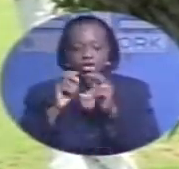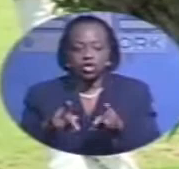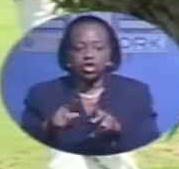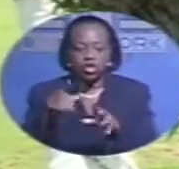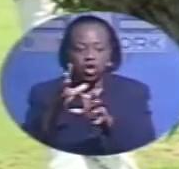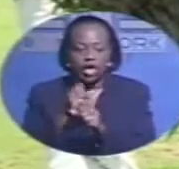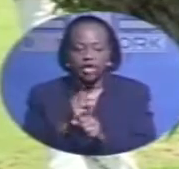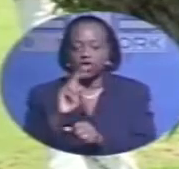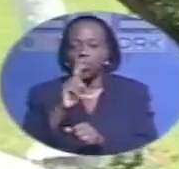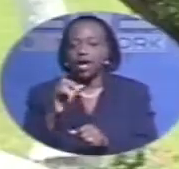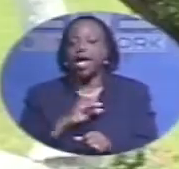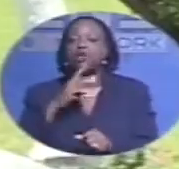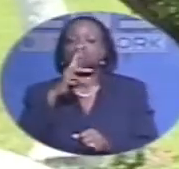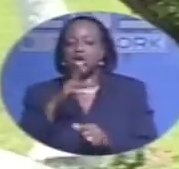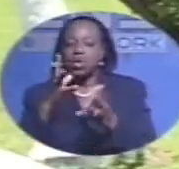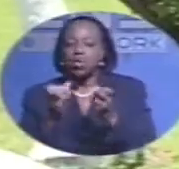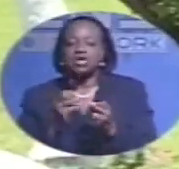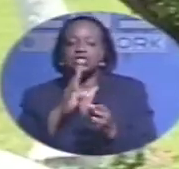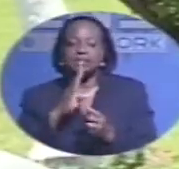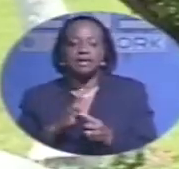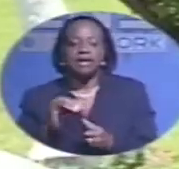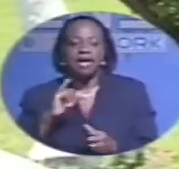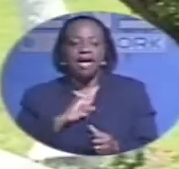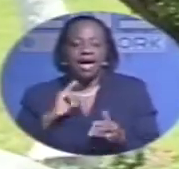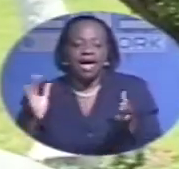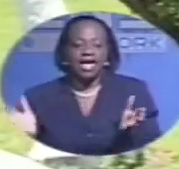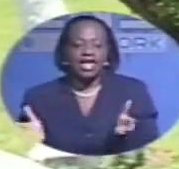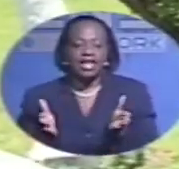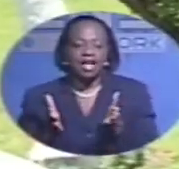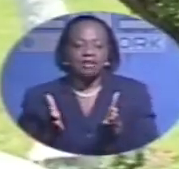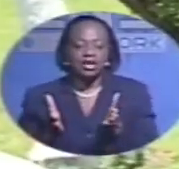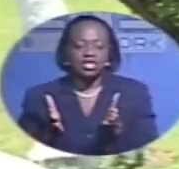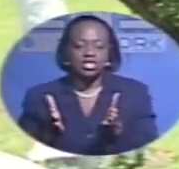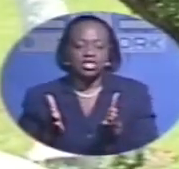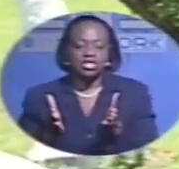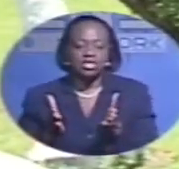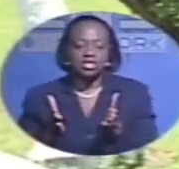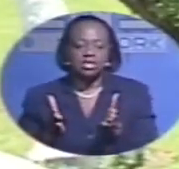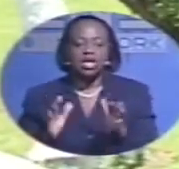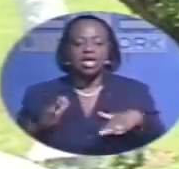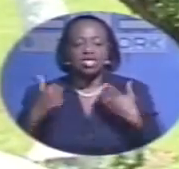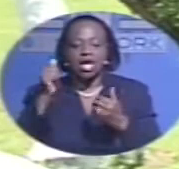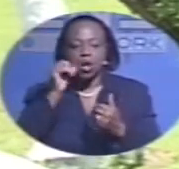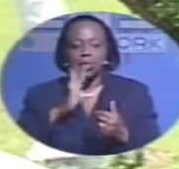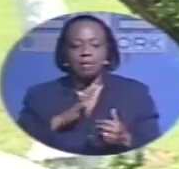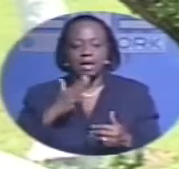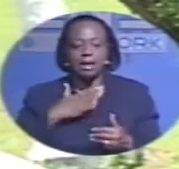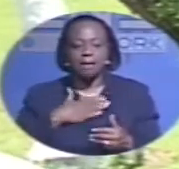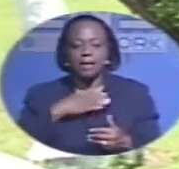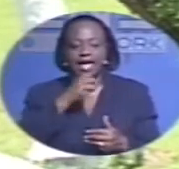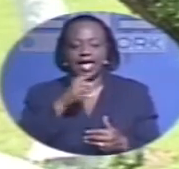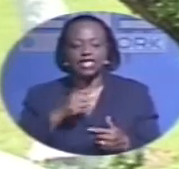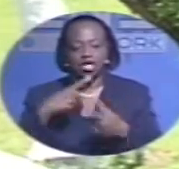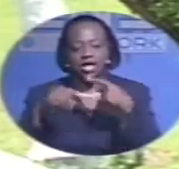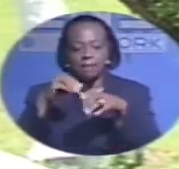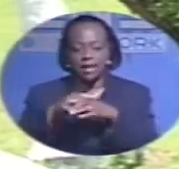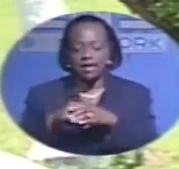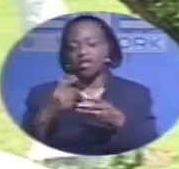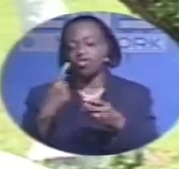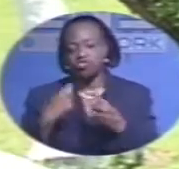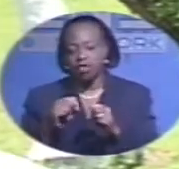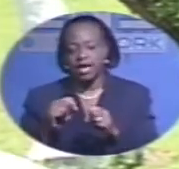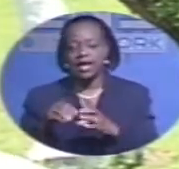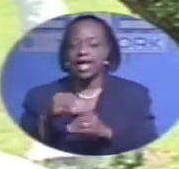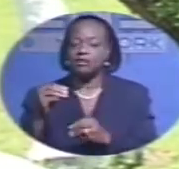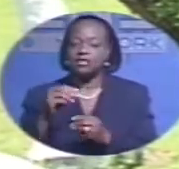get where I really wanted to be. I encourage, you know, a lot of young women my age to come and try it out,